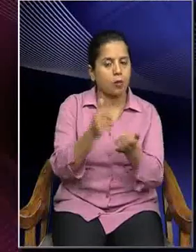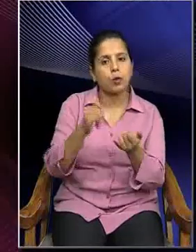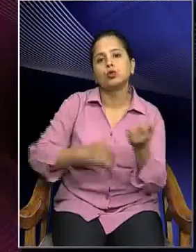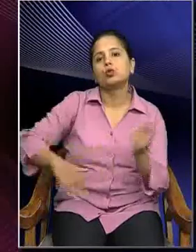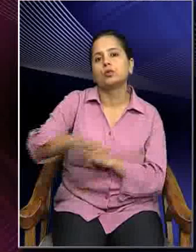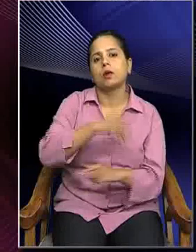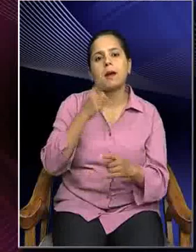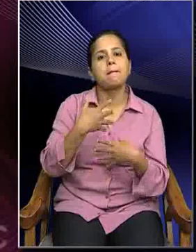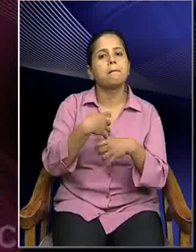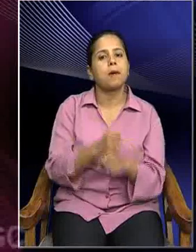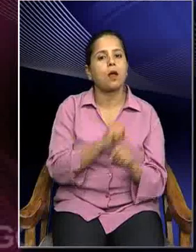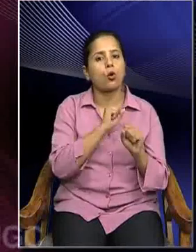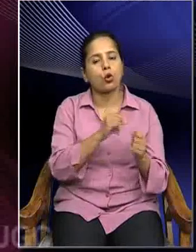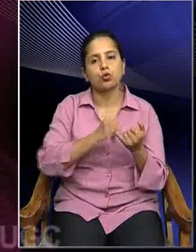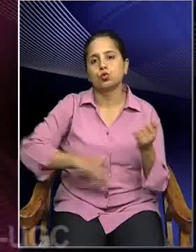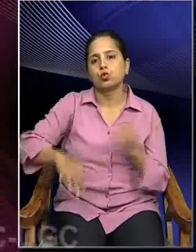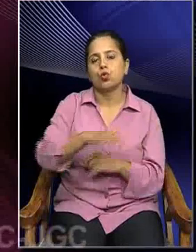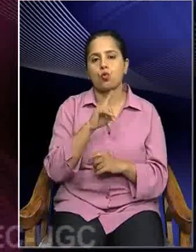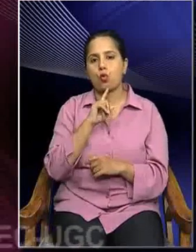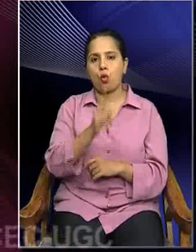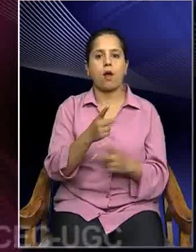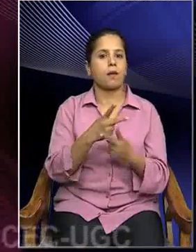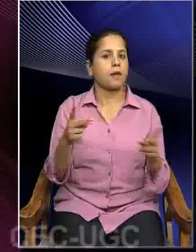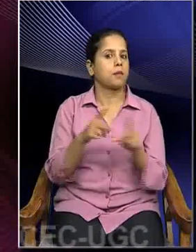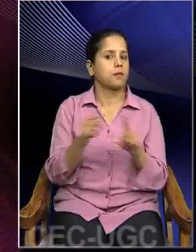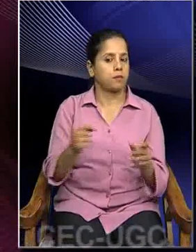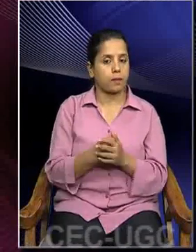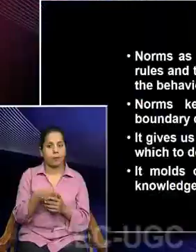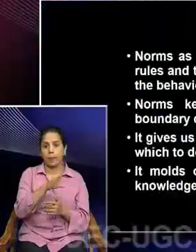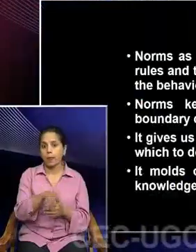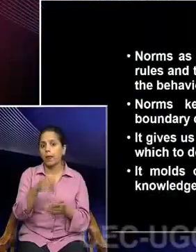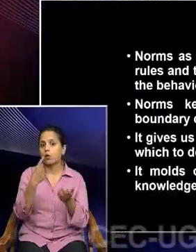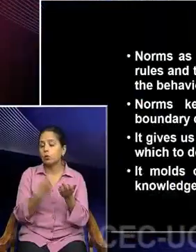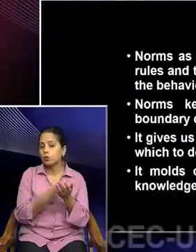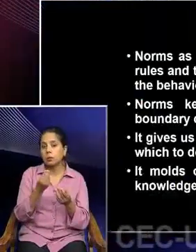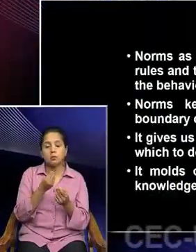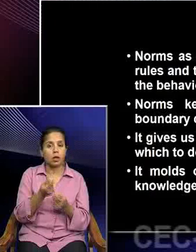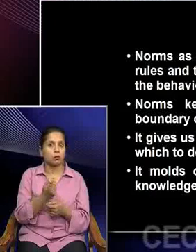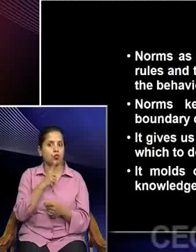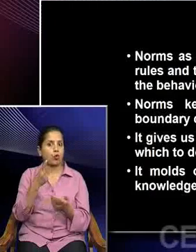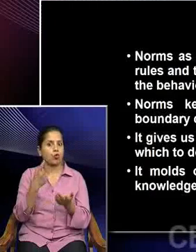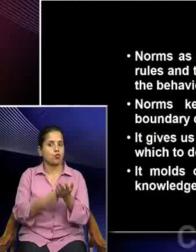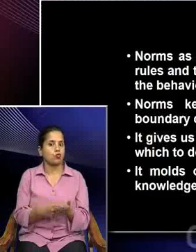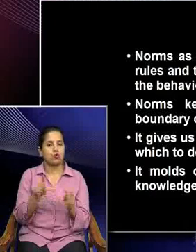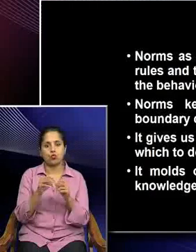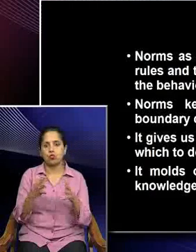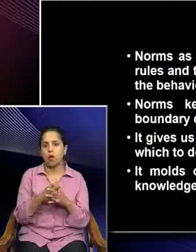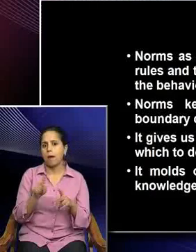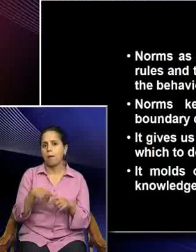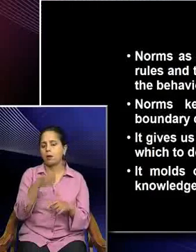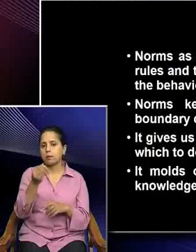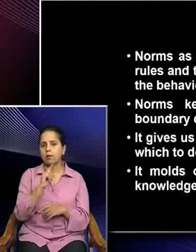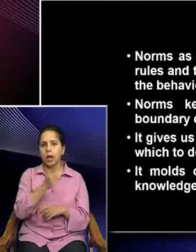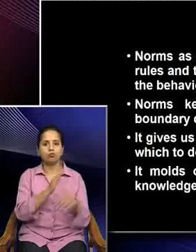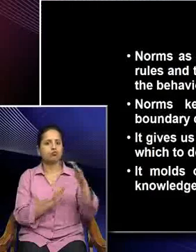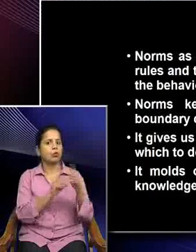society to maintain a social order. It gives restriction about something which should not be done in